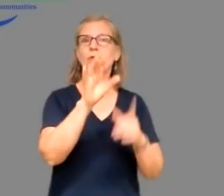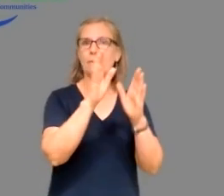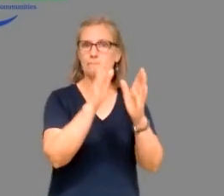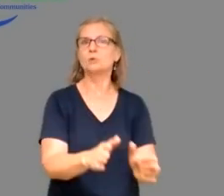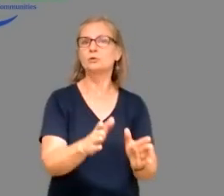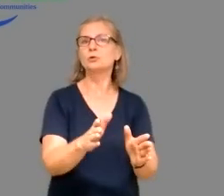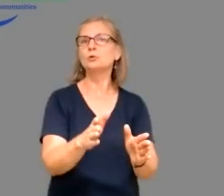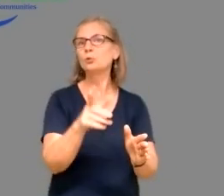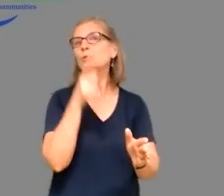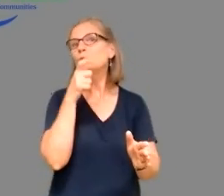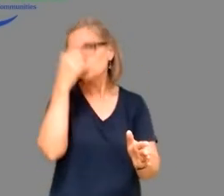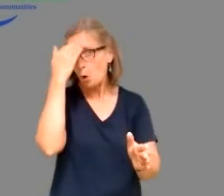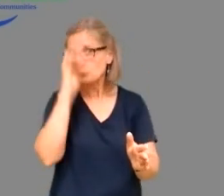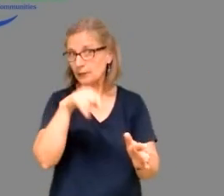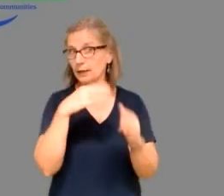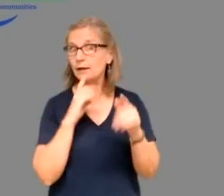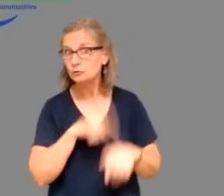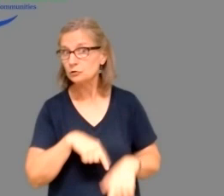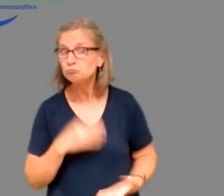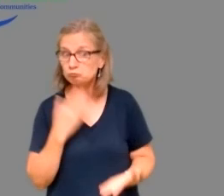question.